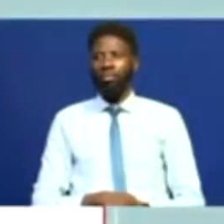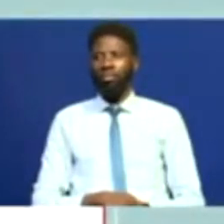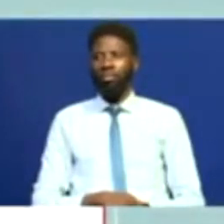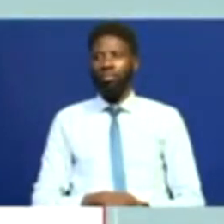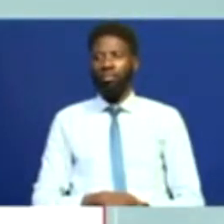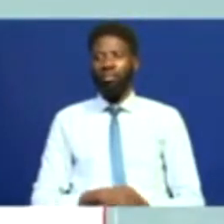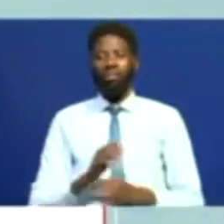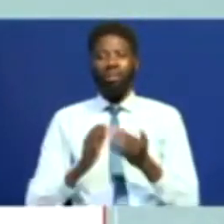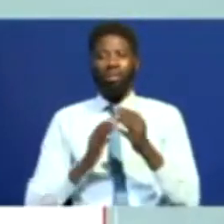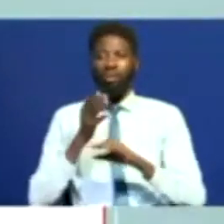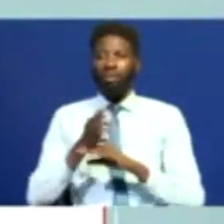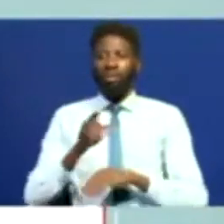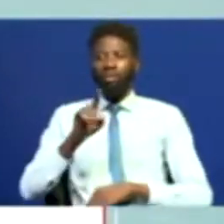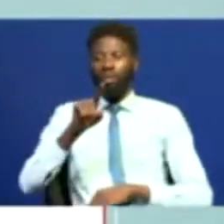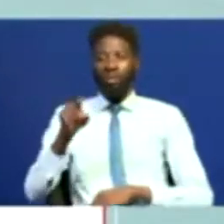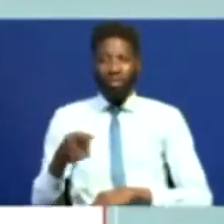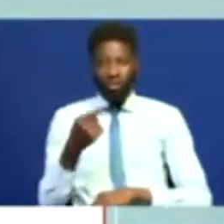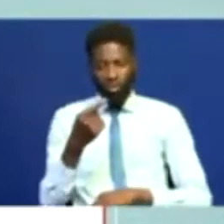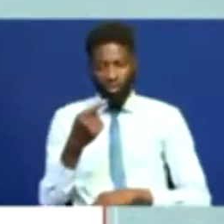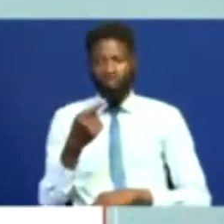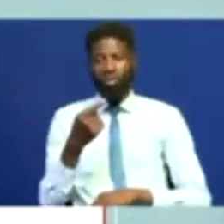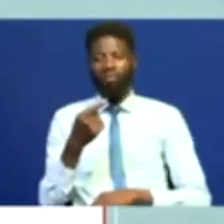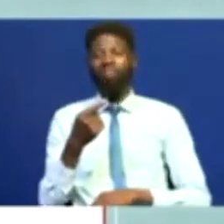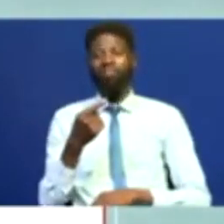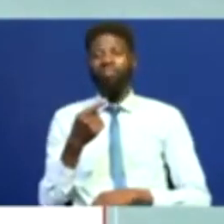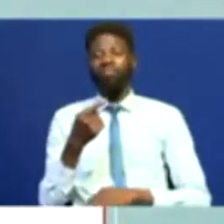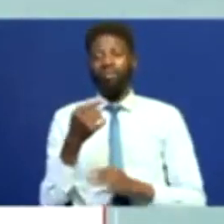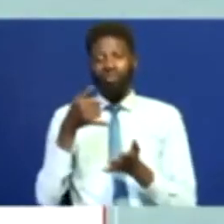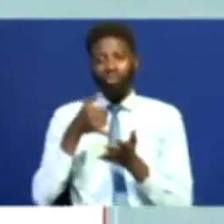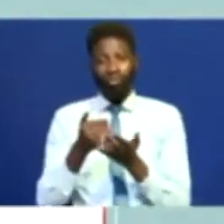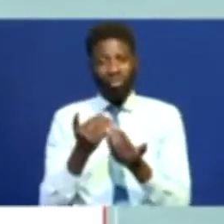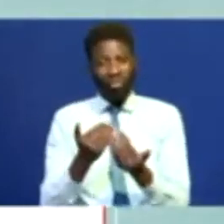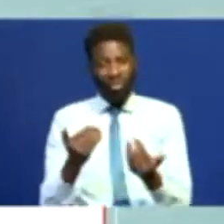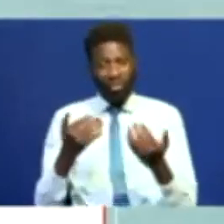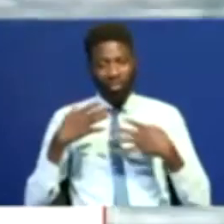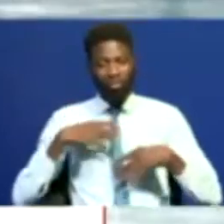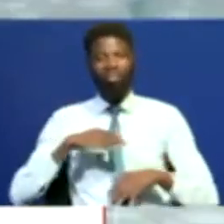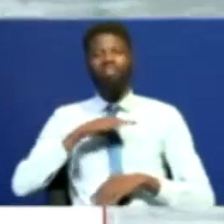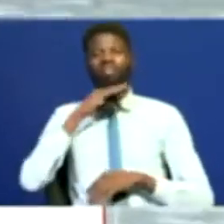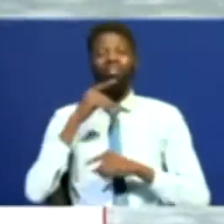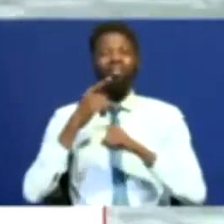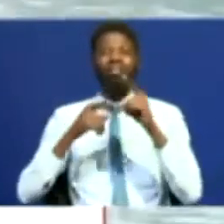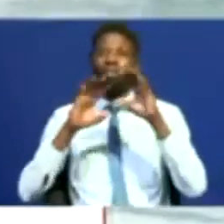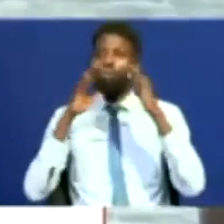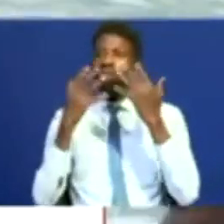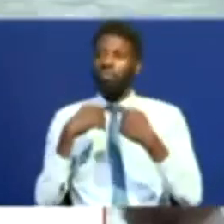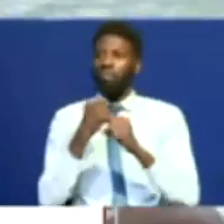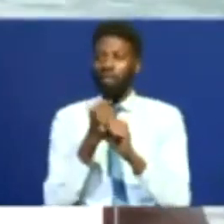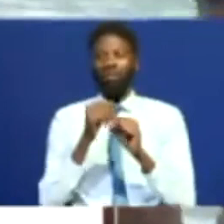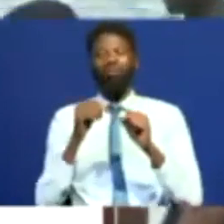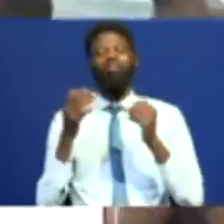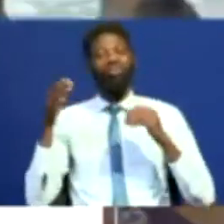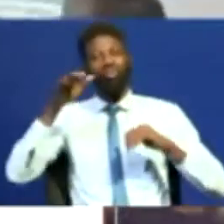More than 1,000 lives, including children, are lost every year globally in drowning cases, something that propelled Swim Safe Kenya, a